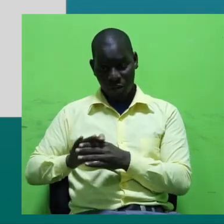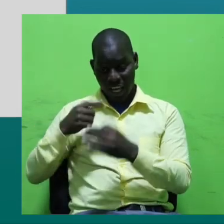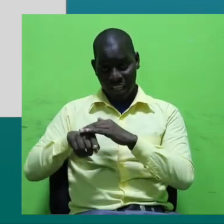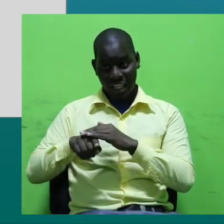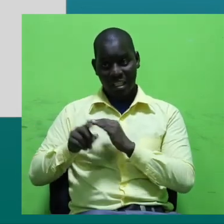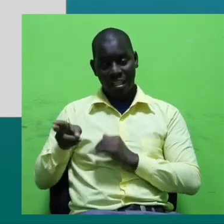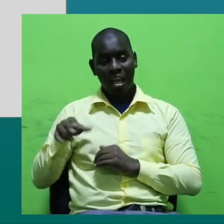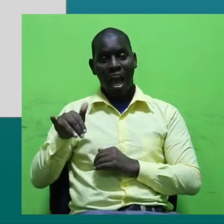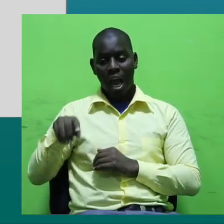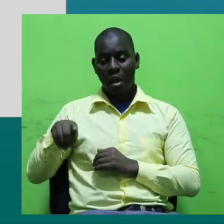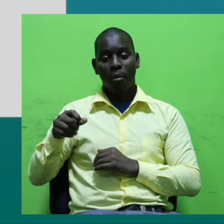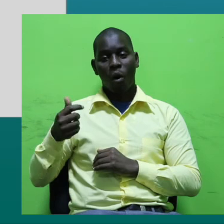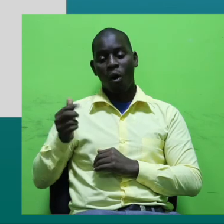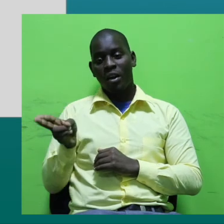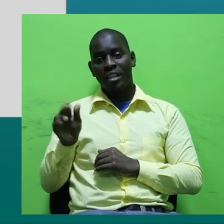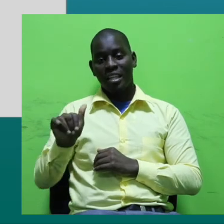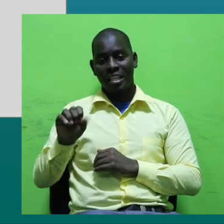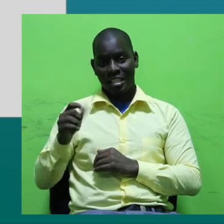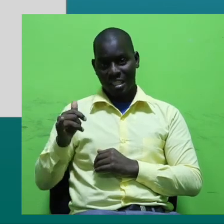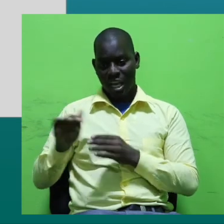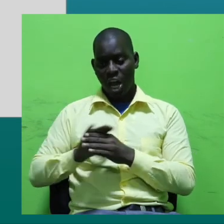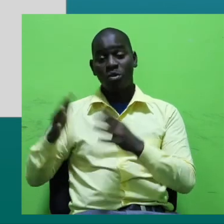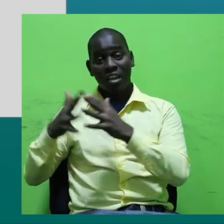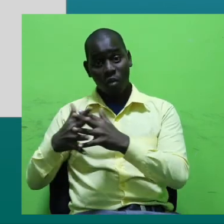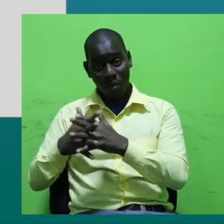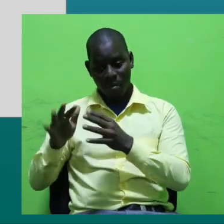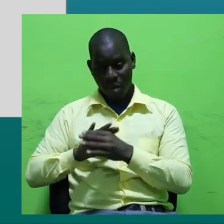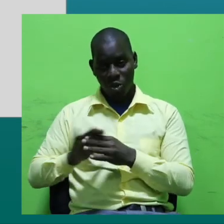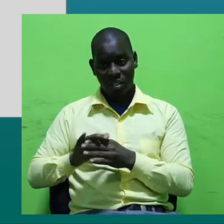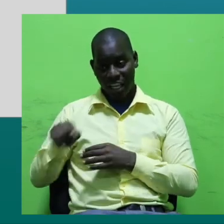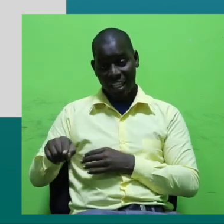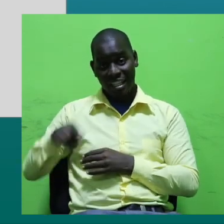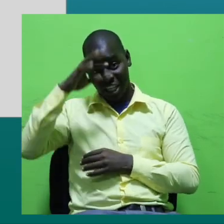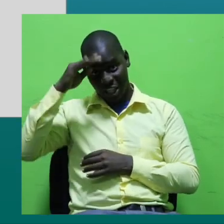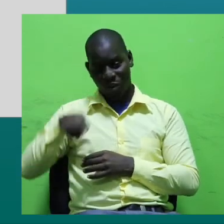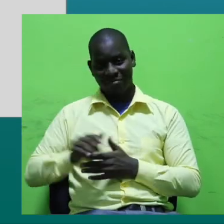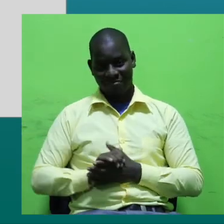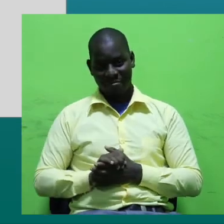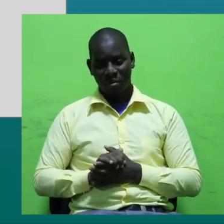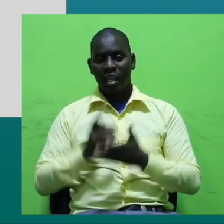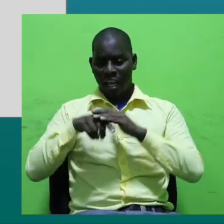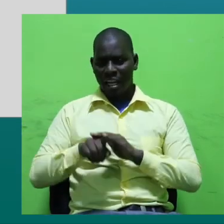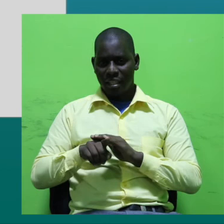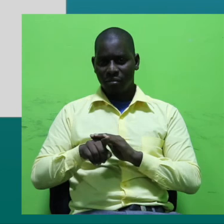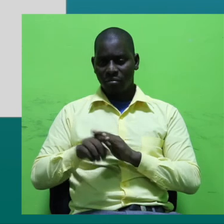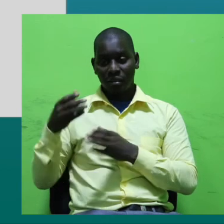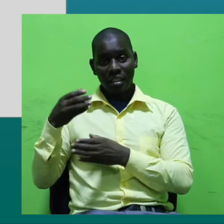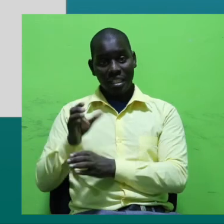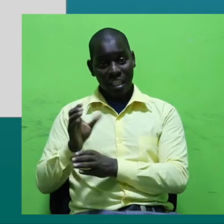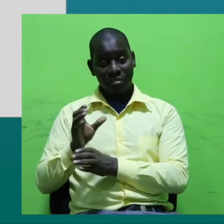variable. This is the factor that is not changed throughout the experiment. Example, the